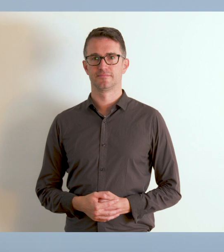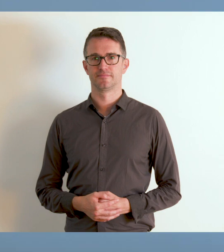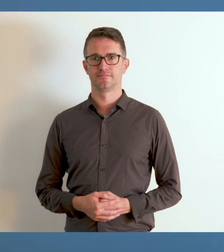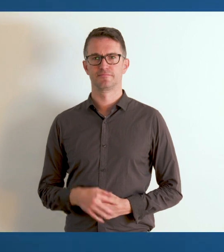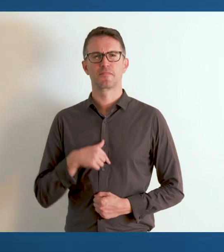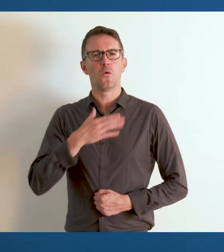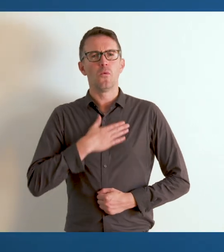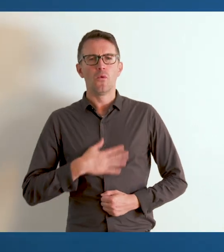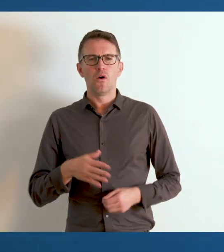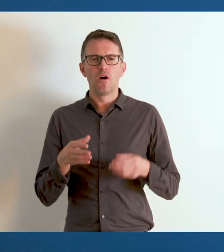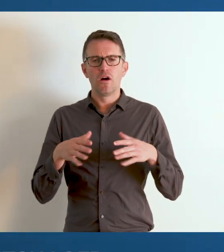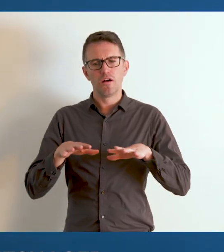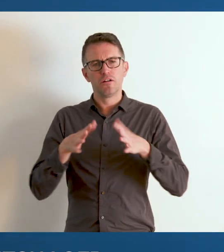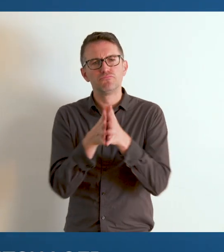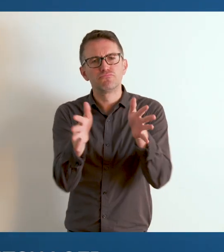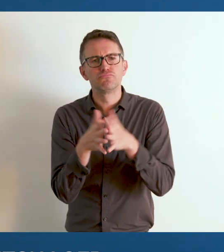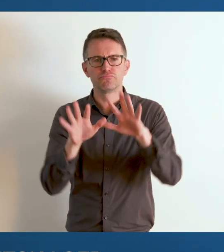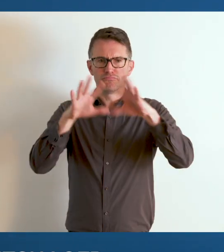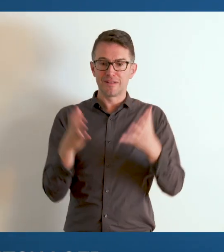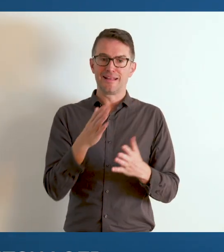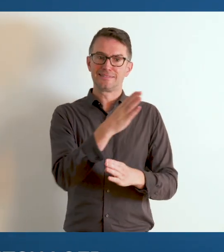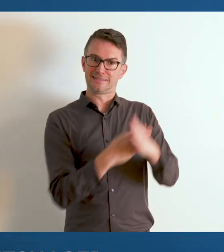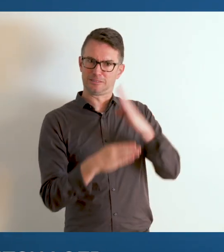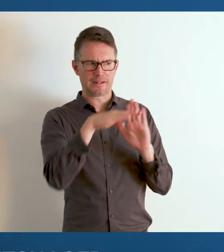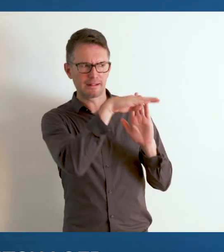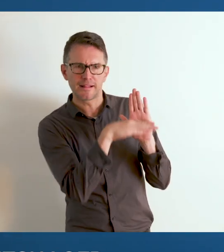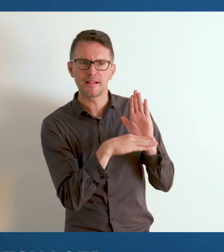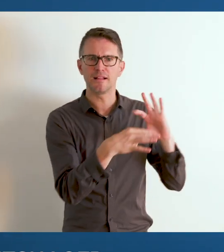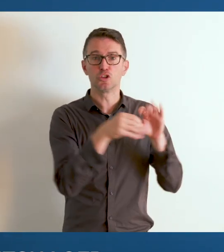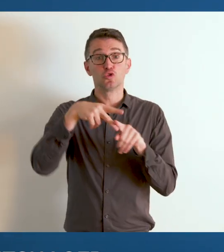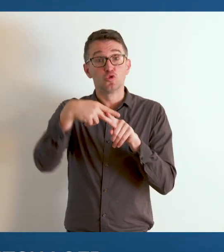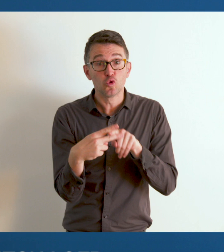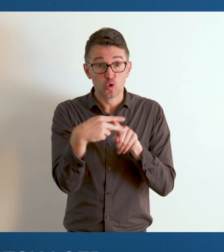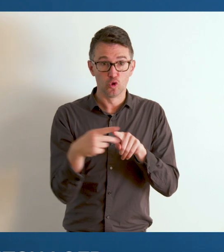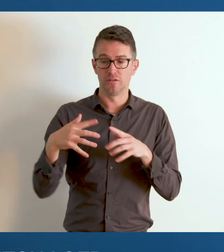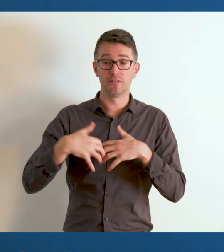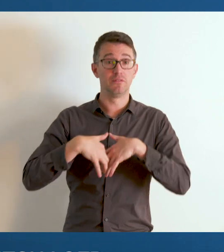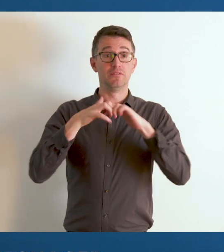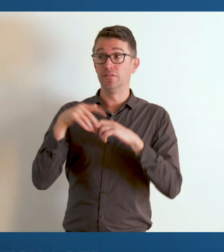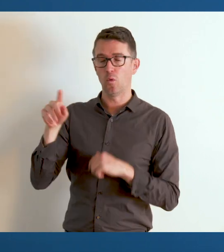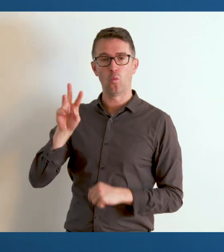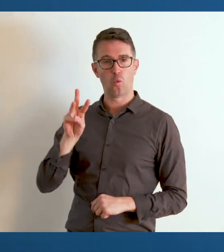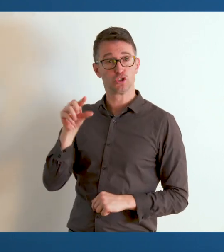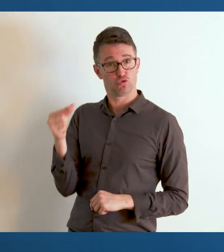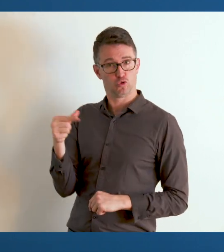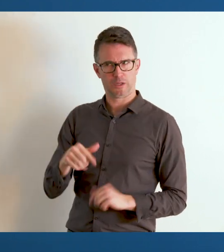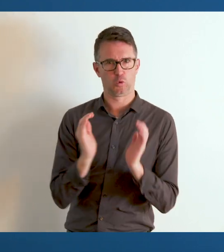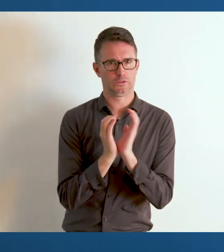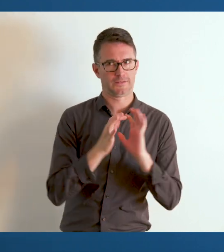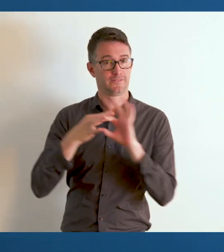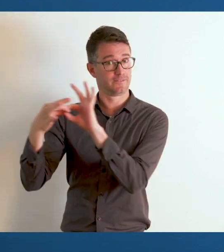I'd like to give you an overview of disability measurement and the tools that have been developed by the Washington Group on Disability Statistics.